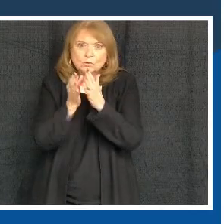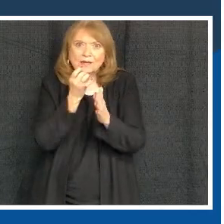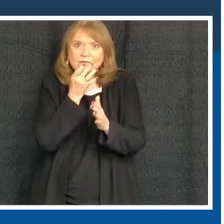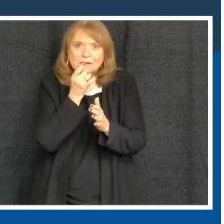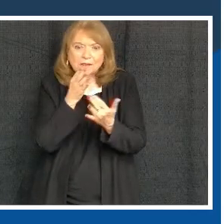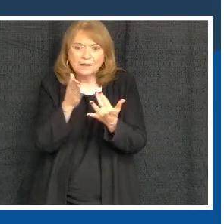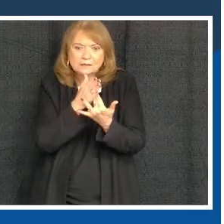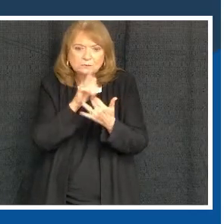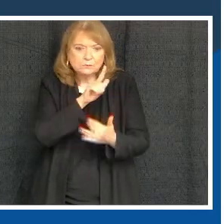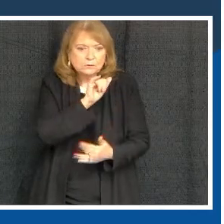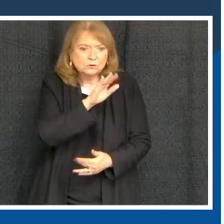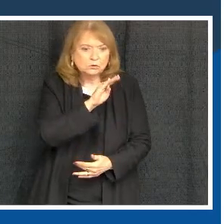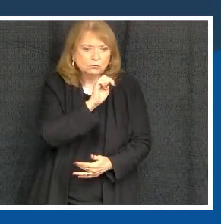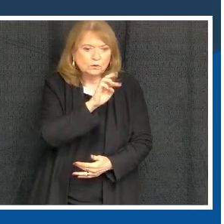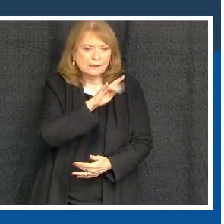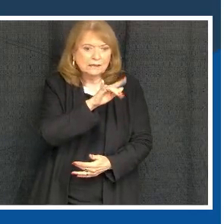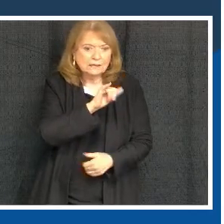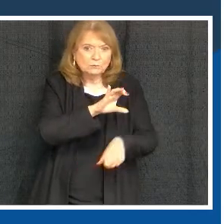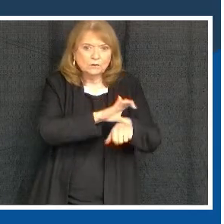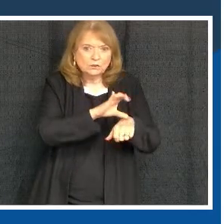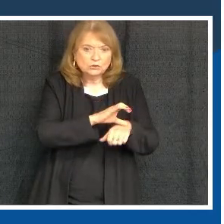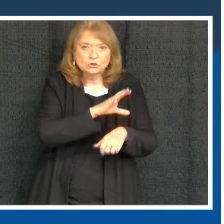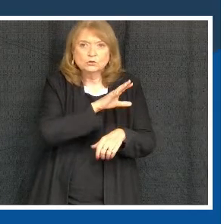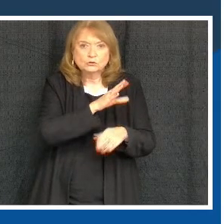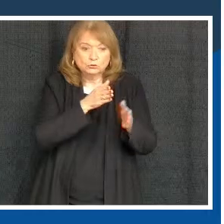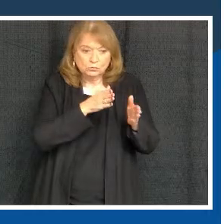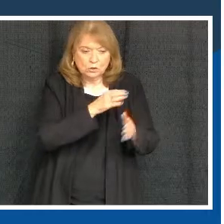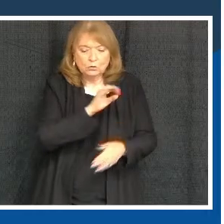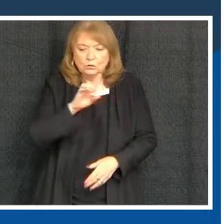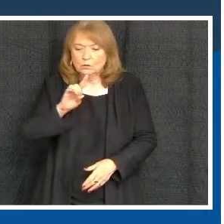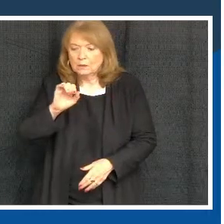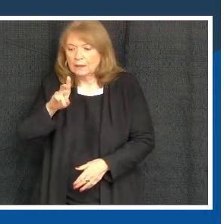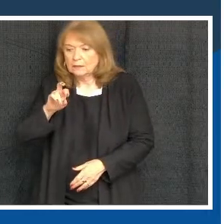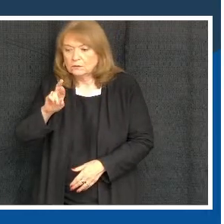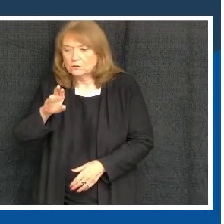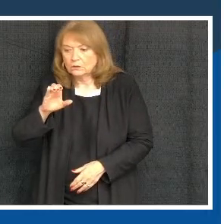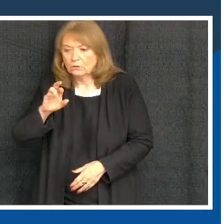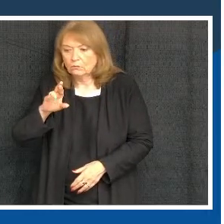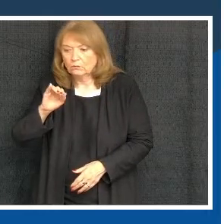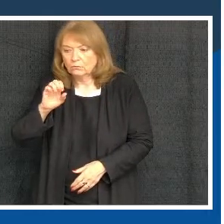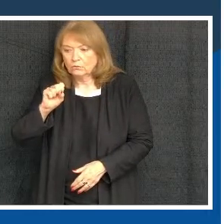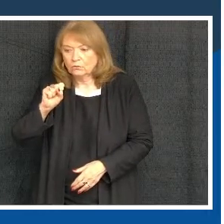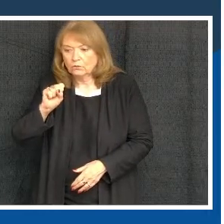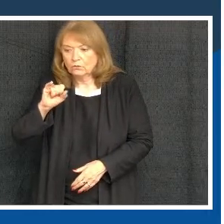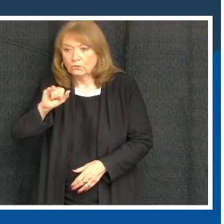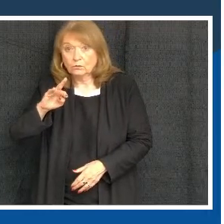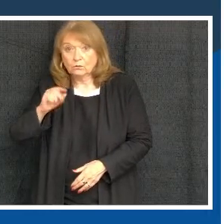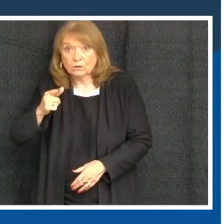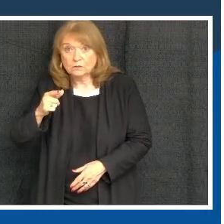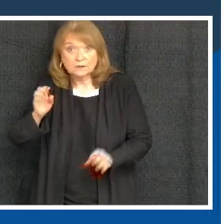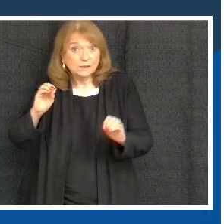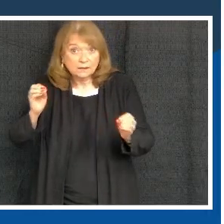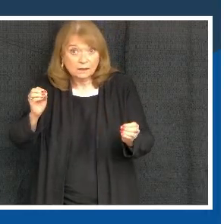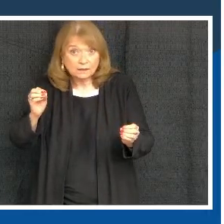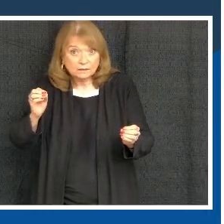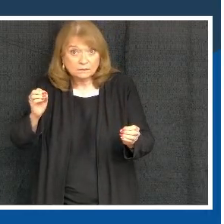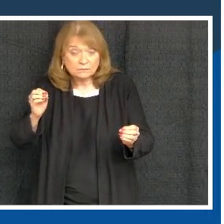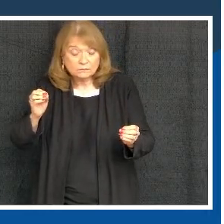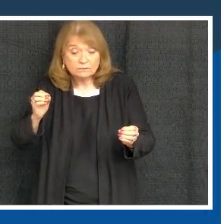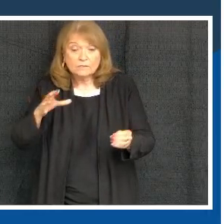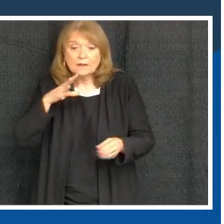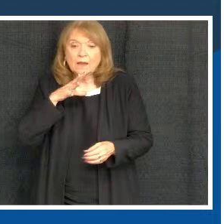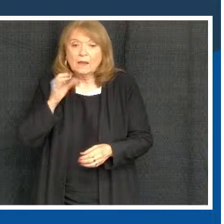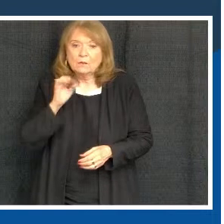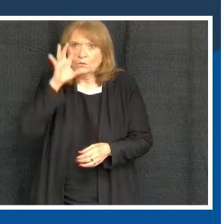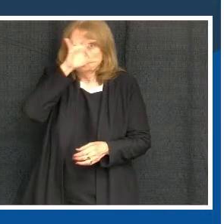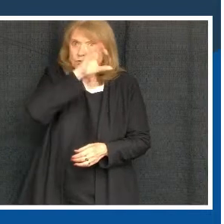between Liberty Church Road and Dover Crossing. None at all. And this is to assume that